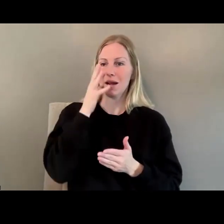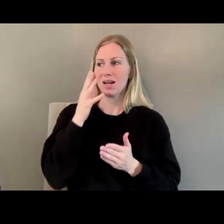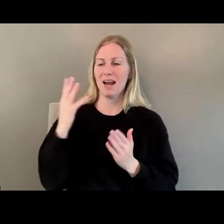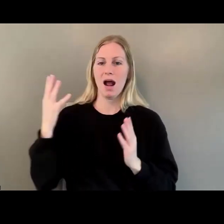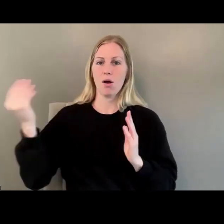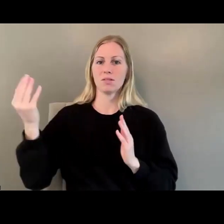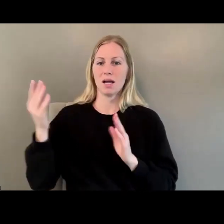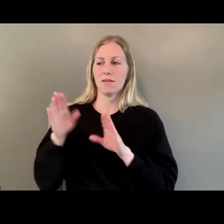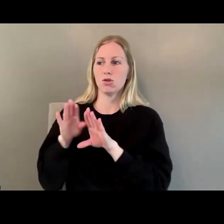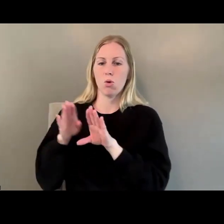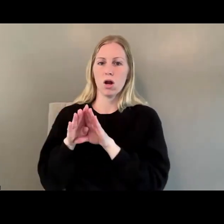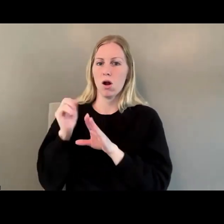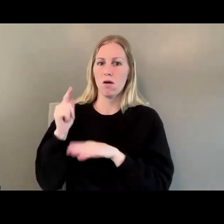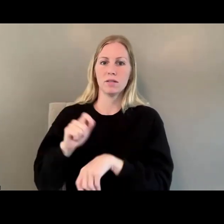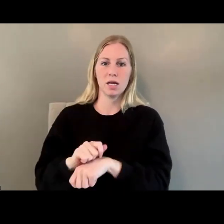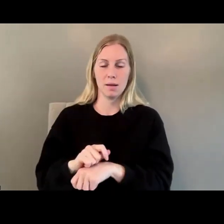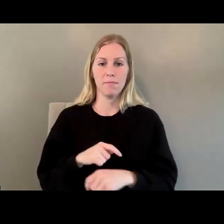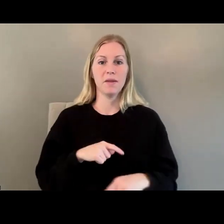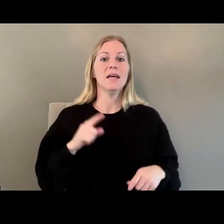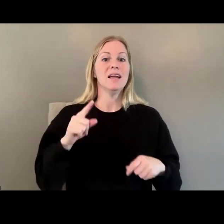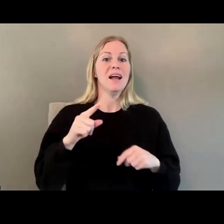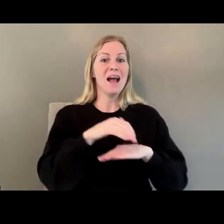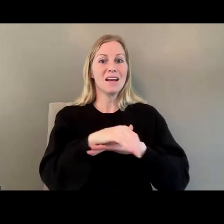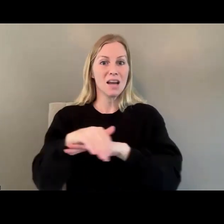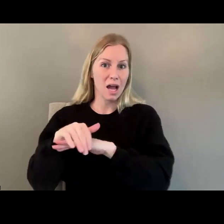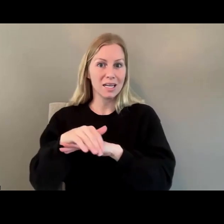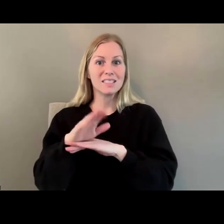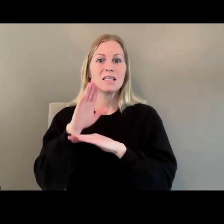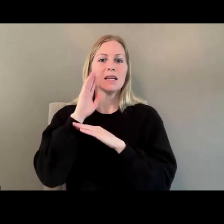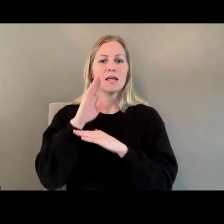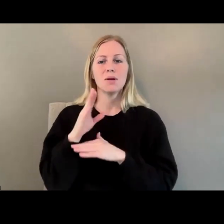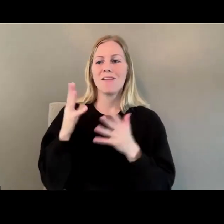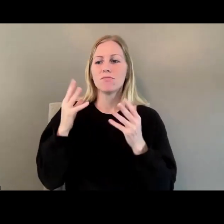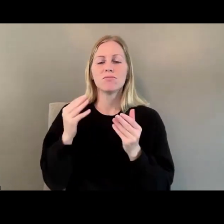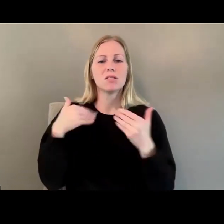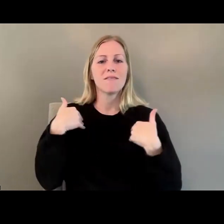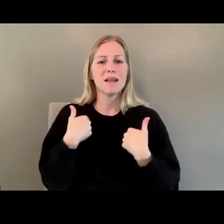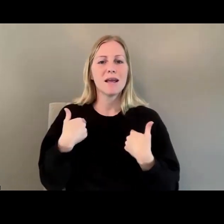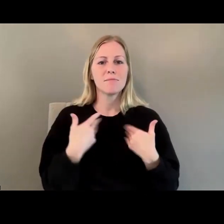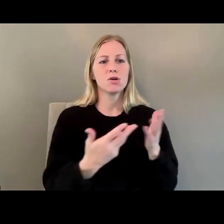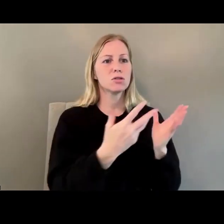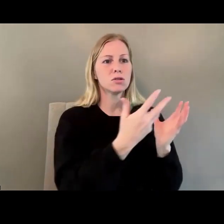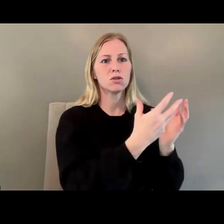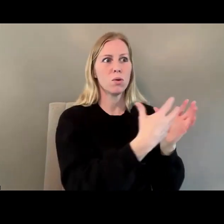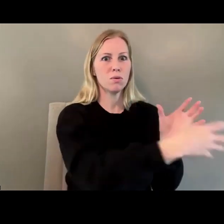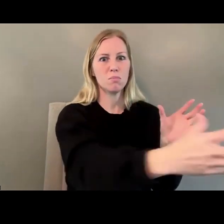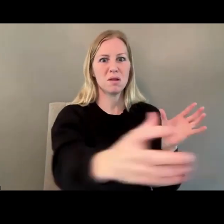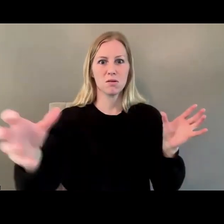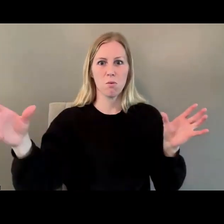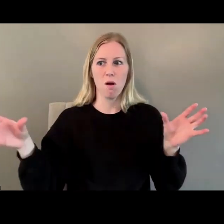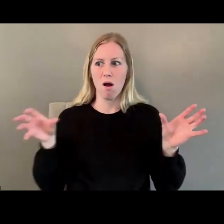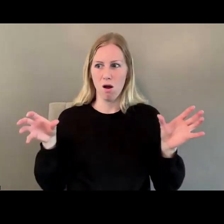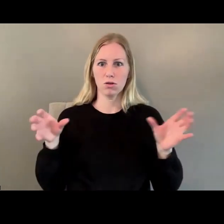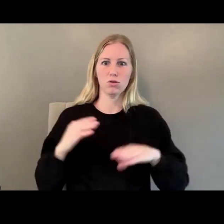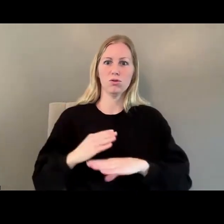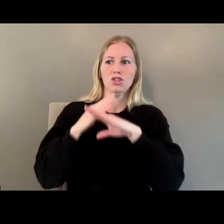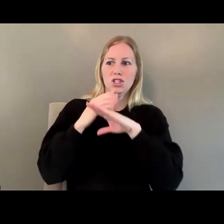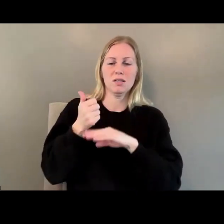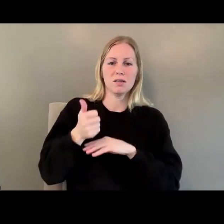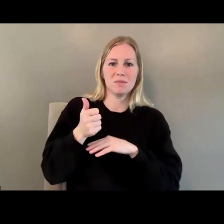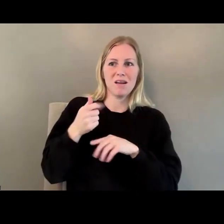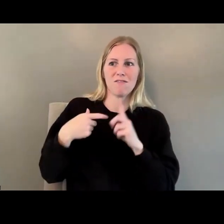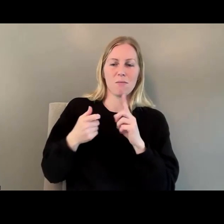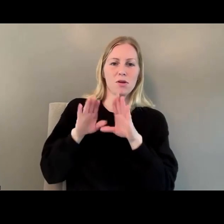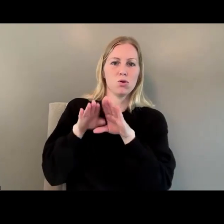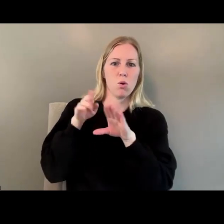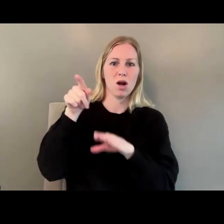wall of stuffed animals in his bed to shield himself from the door. And he was unable to make it through a single night without needing one of